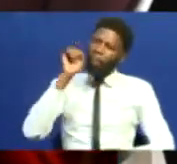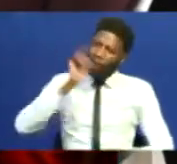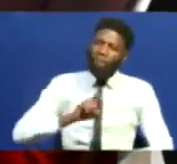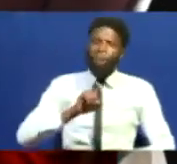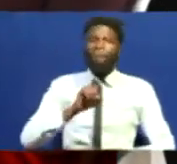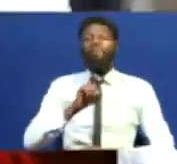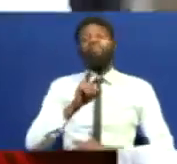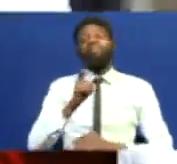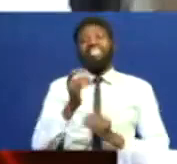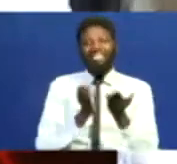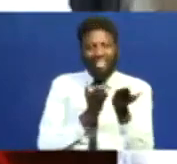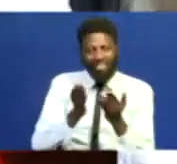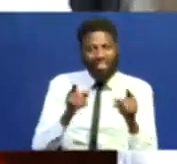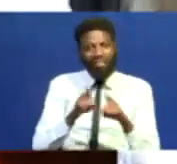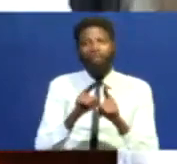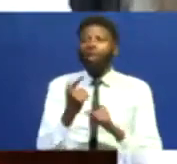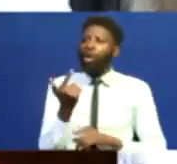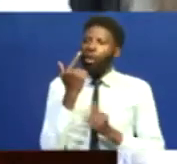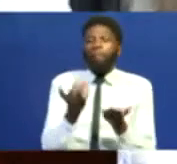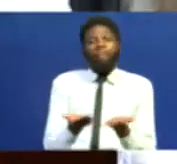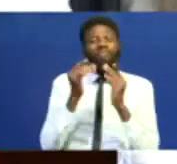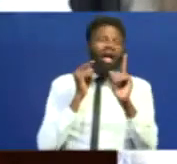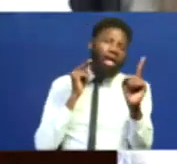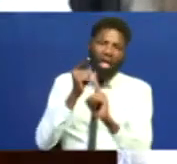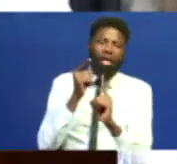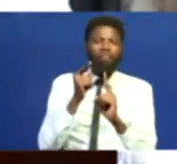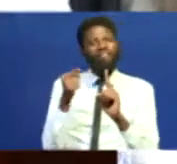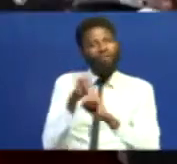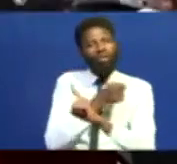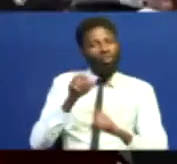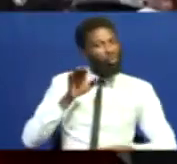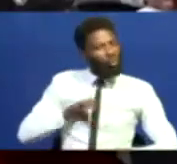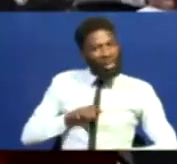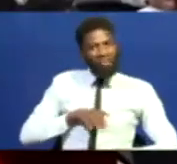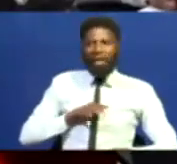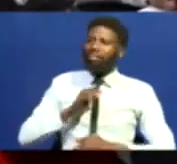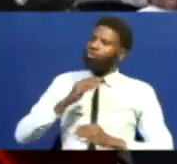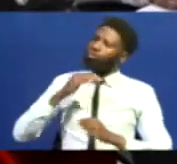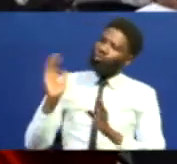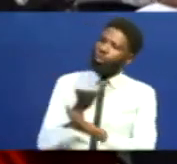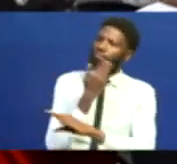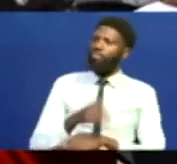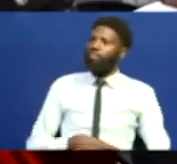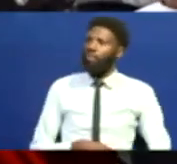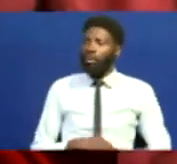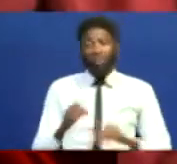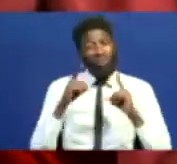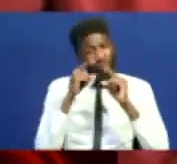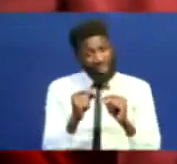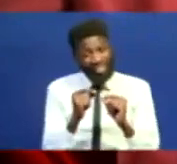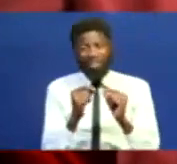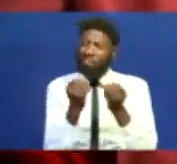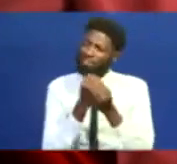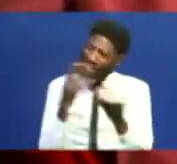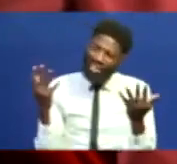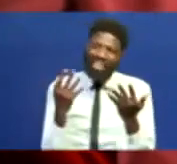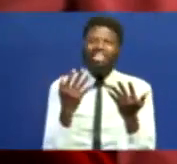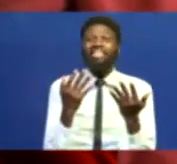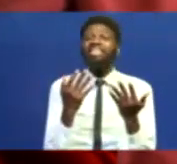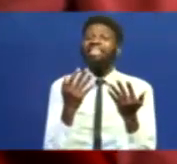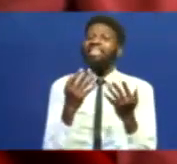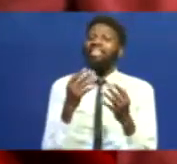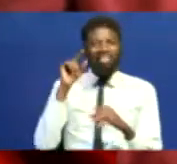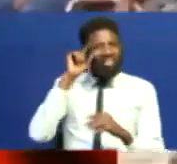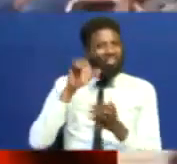against women. Abundance Chapel Bishop Jason Cabera said many gender-based violence conflicts are steered by use of alcohol